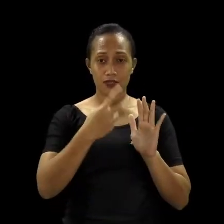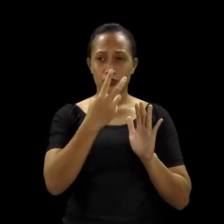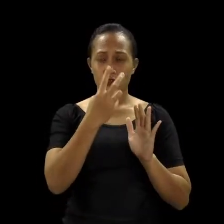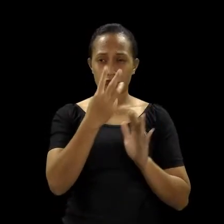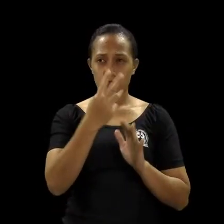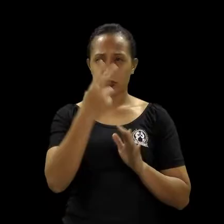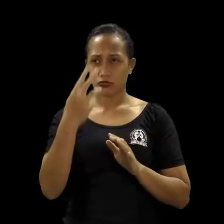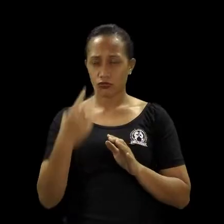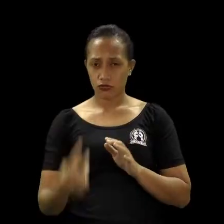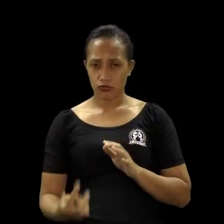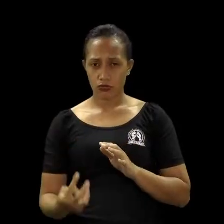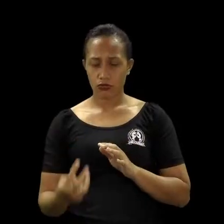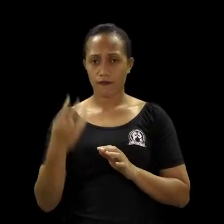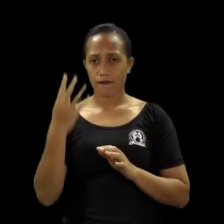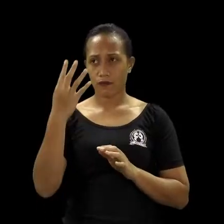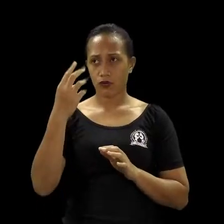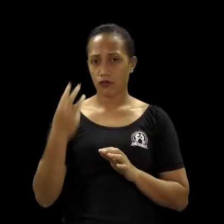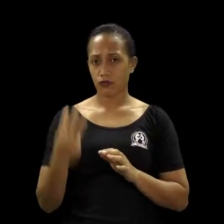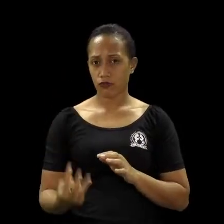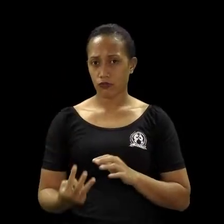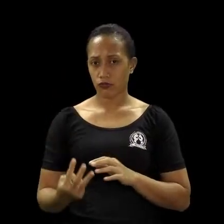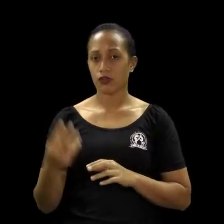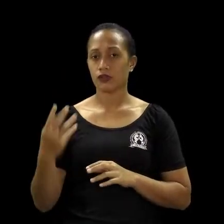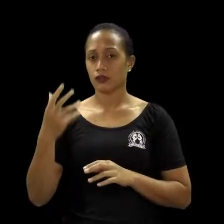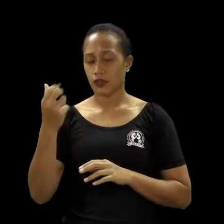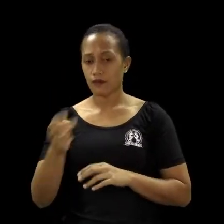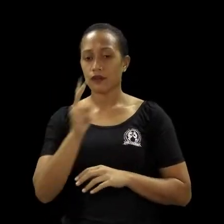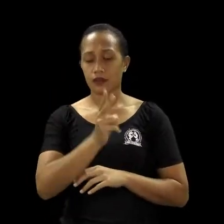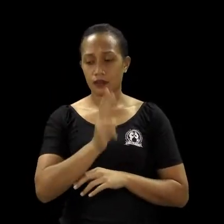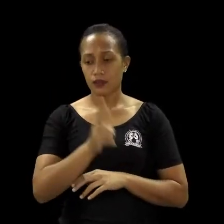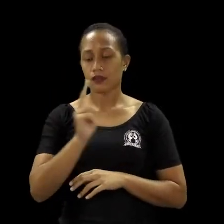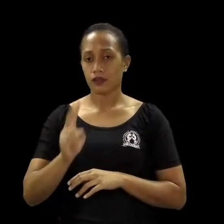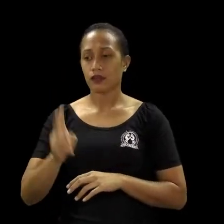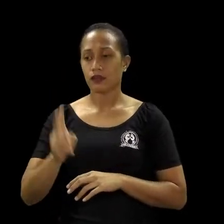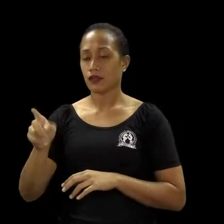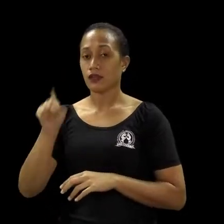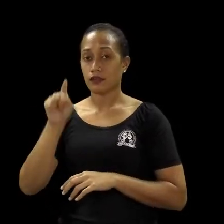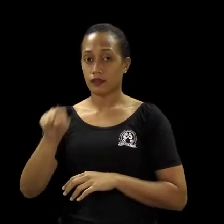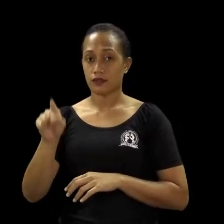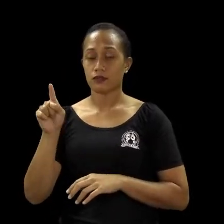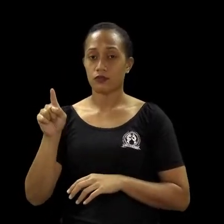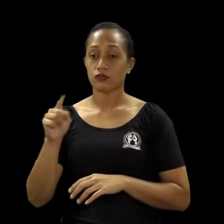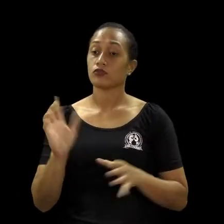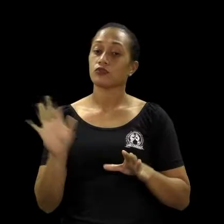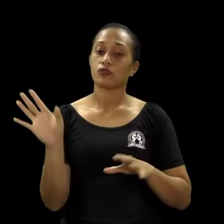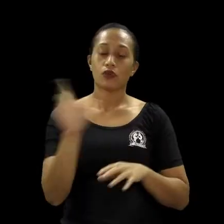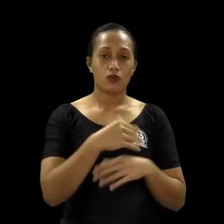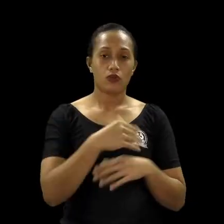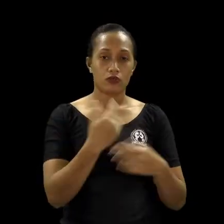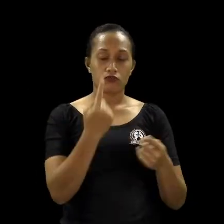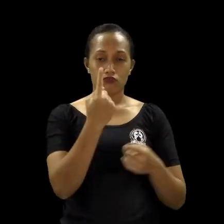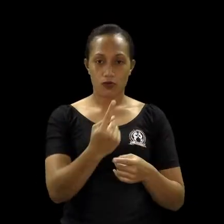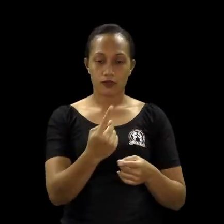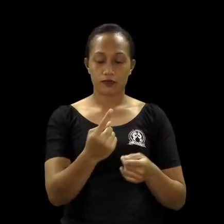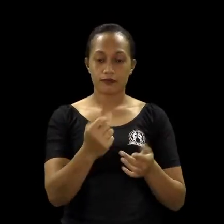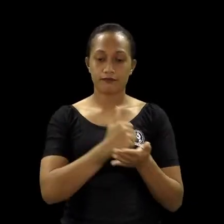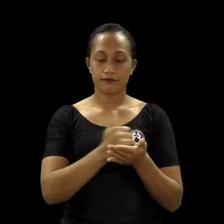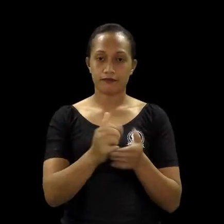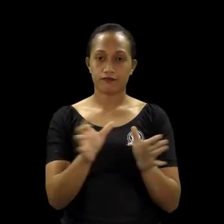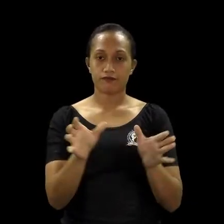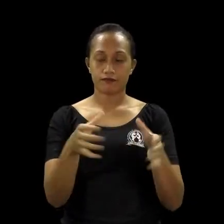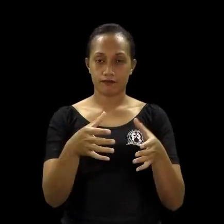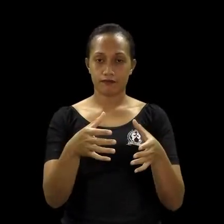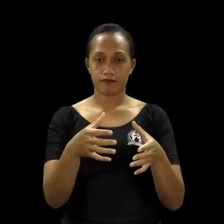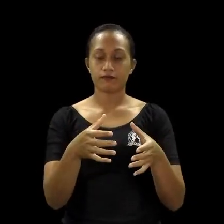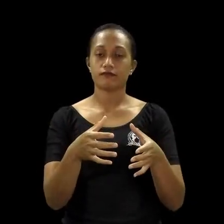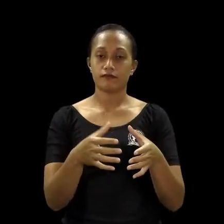1/3, 2/3, 4/3, you're going to have a repeating decimal. So to avoid that, I want to put all of these, I want to rewrite all of these as